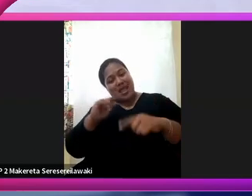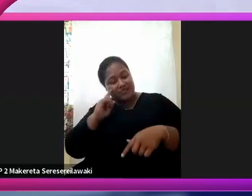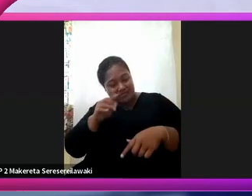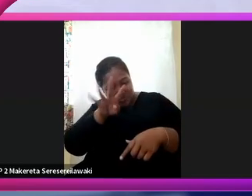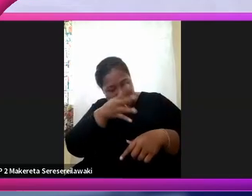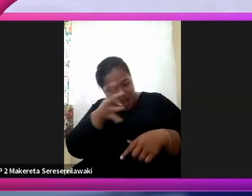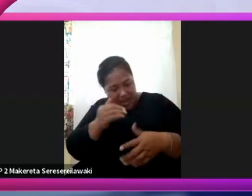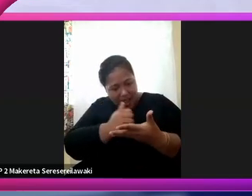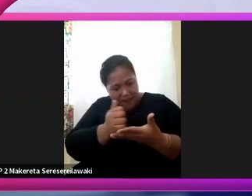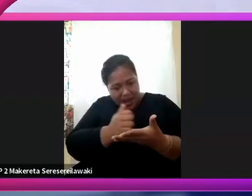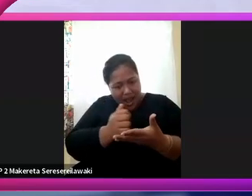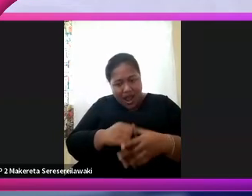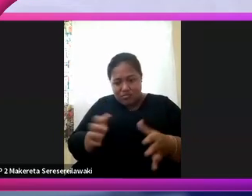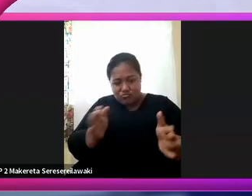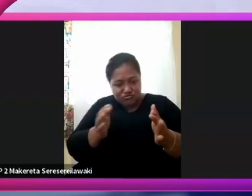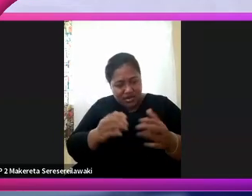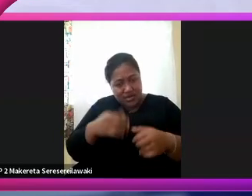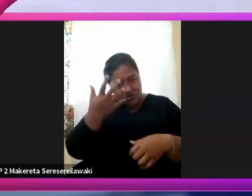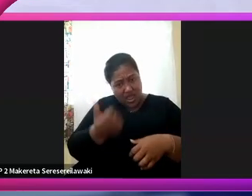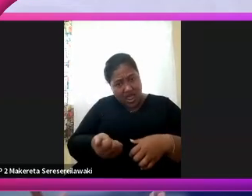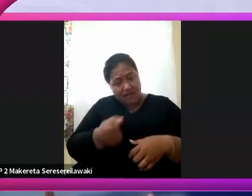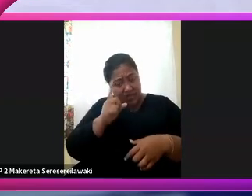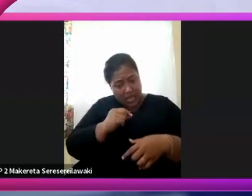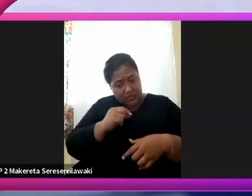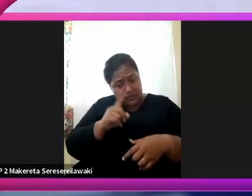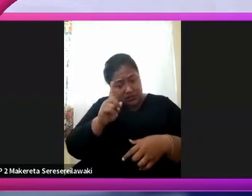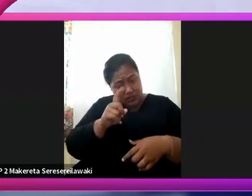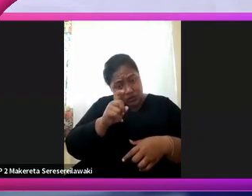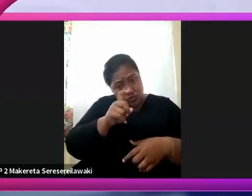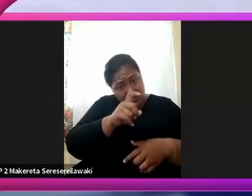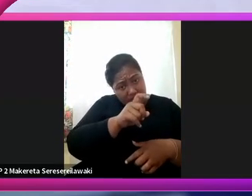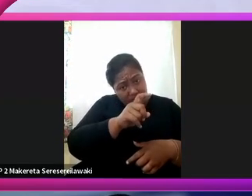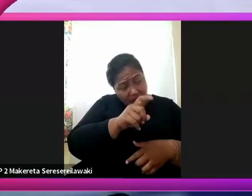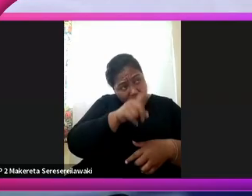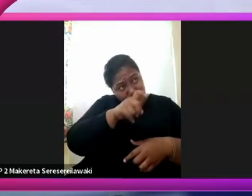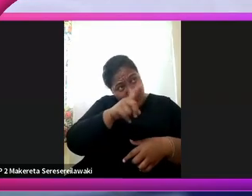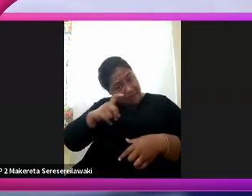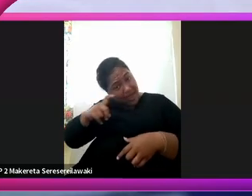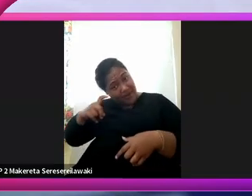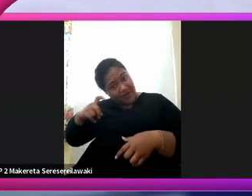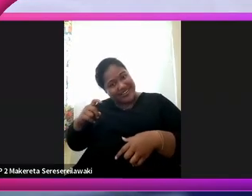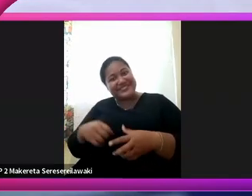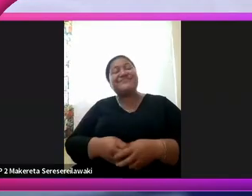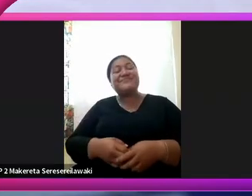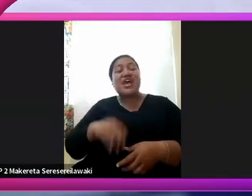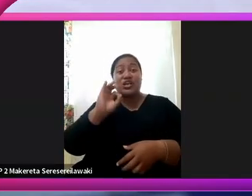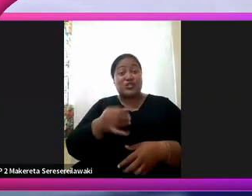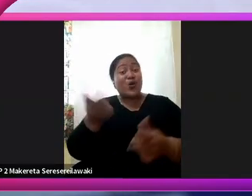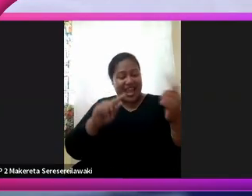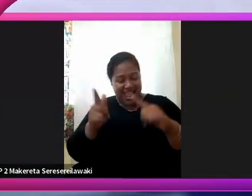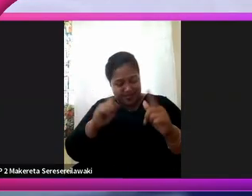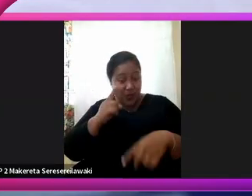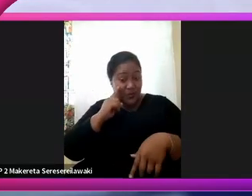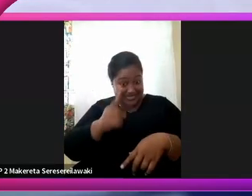the movement, is it you can swim in front or swim backward and things like that. So the lab, they will